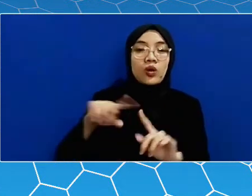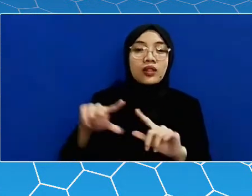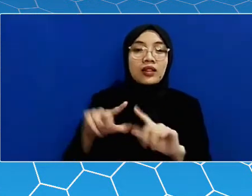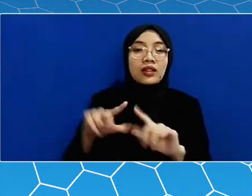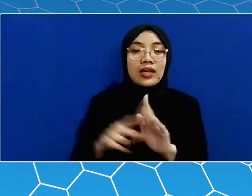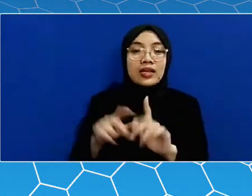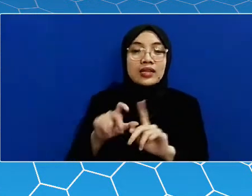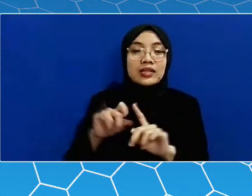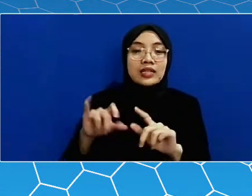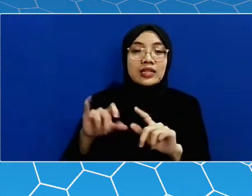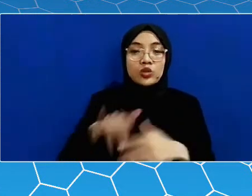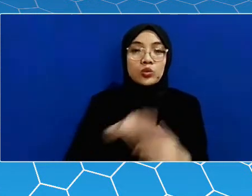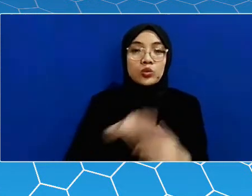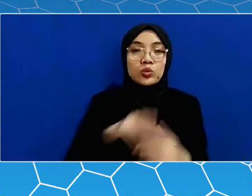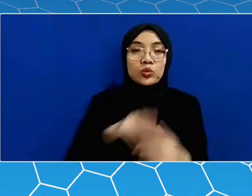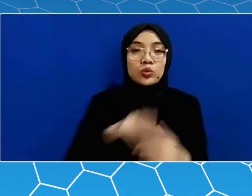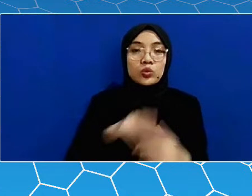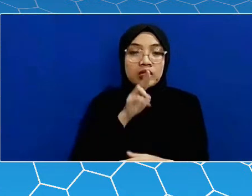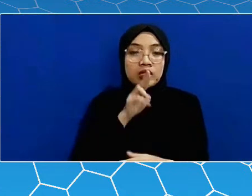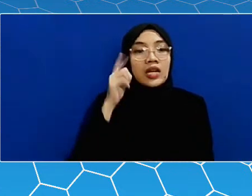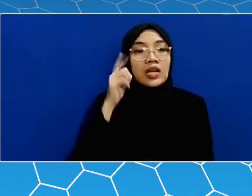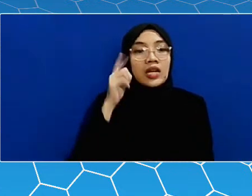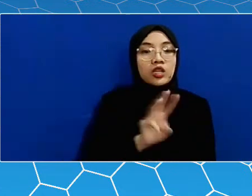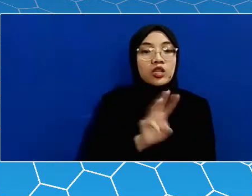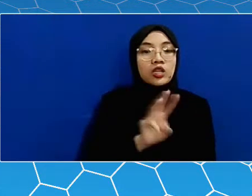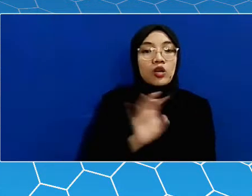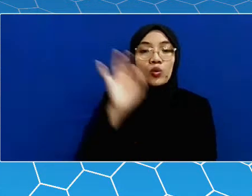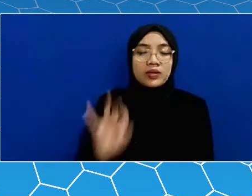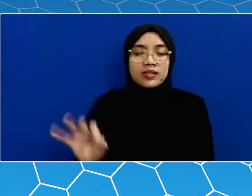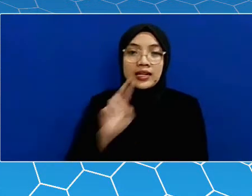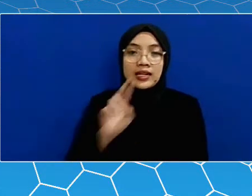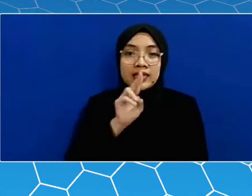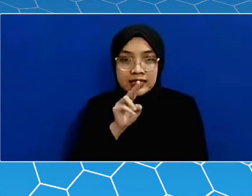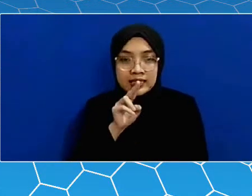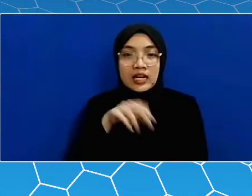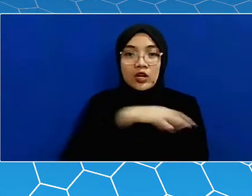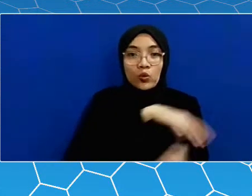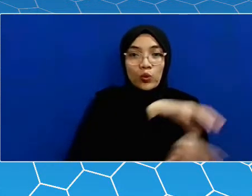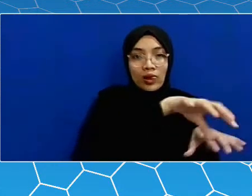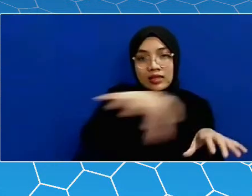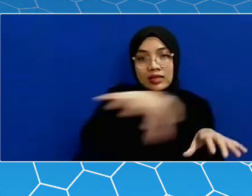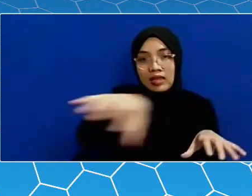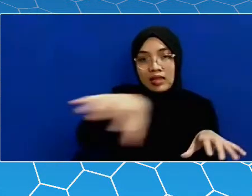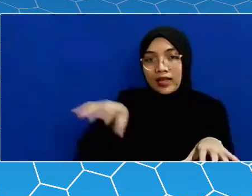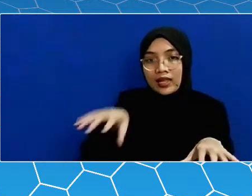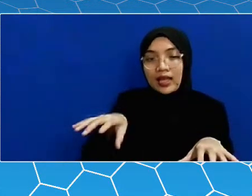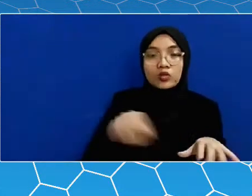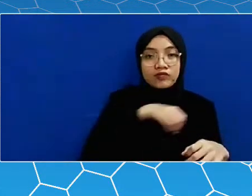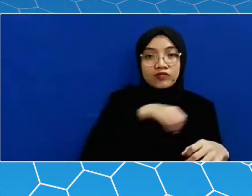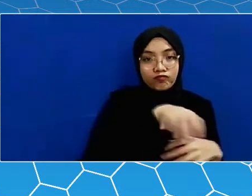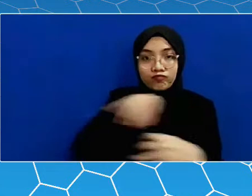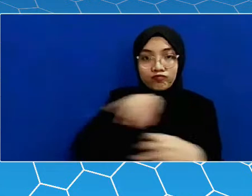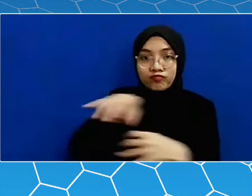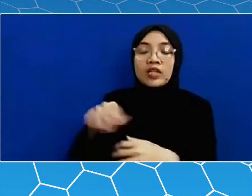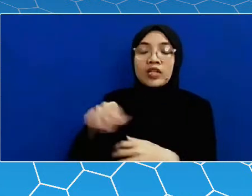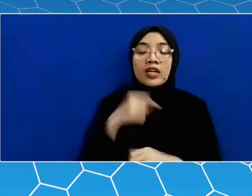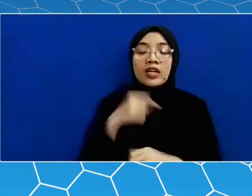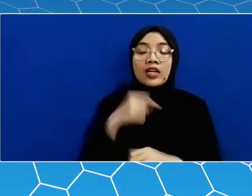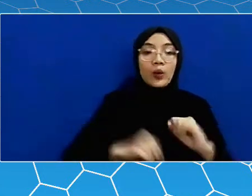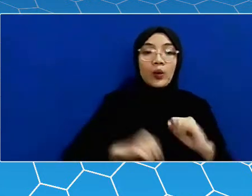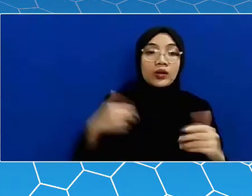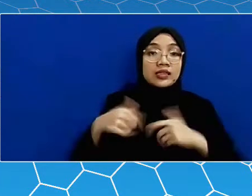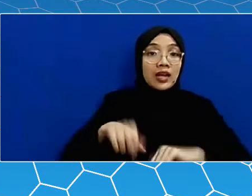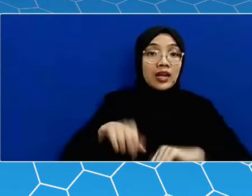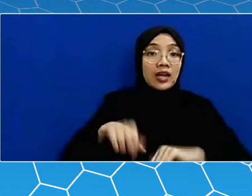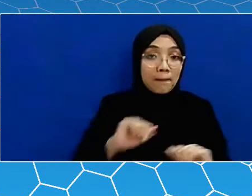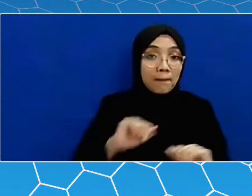beyond. And in the final slides, I'd just like to share with you some work that we're now embarking on in Malaysia. So this is a programme